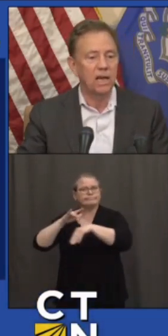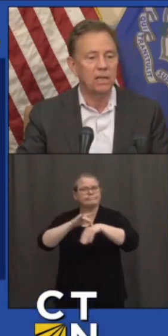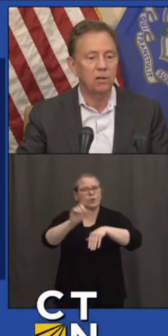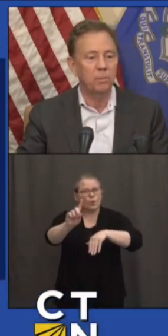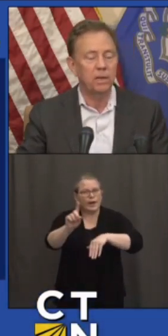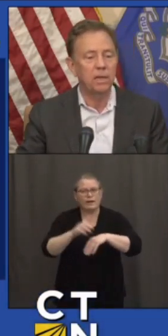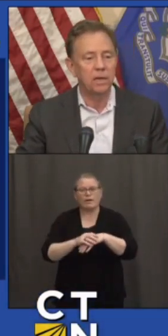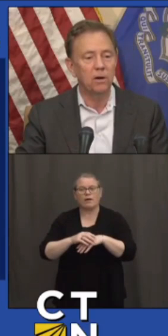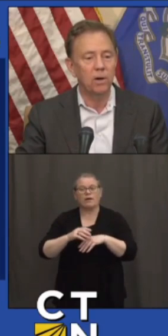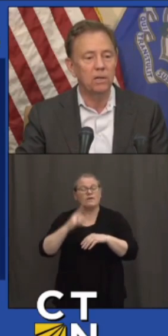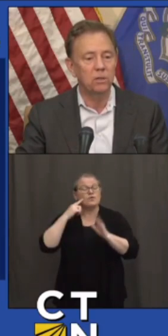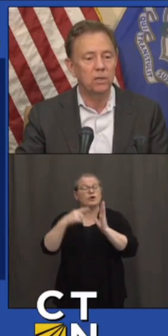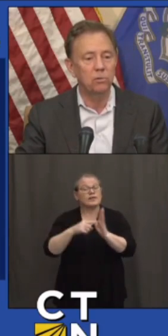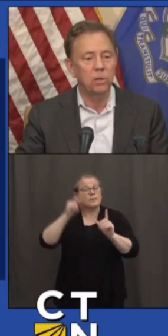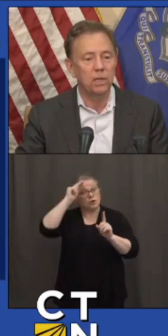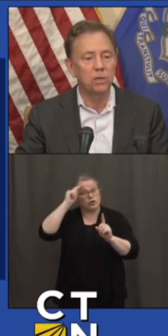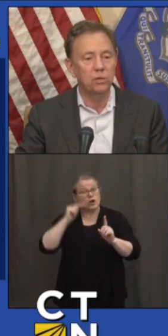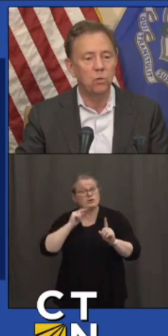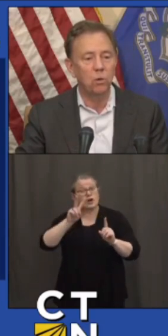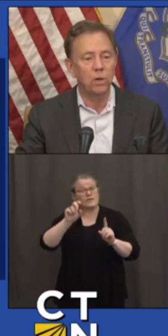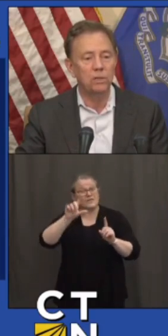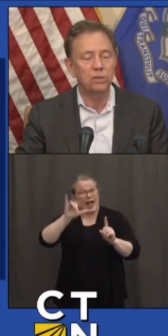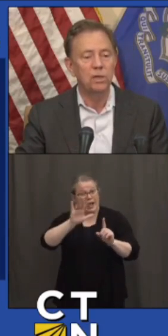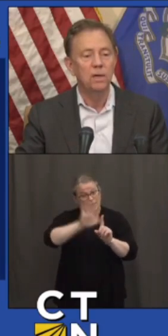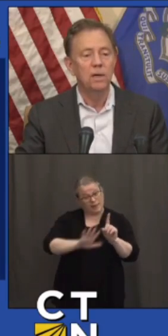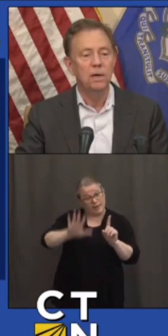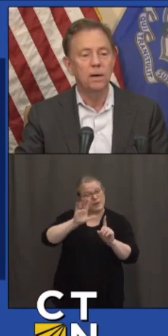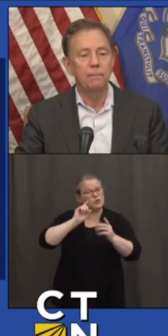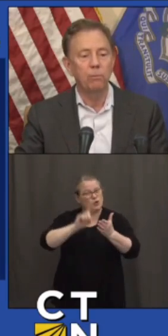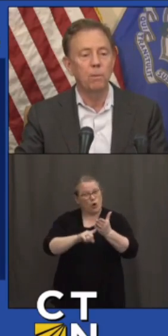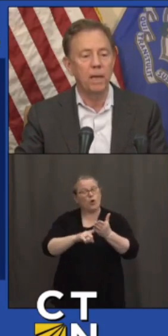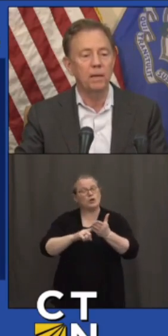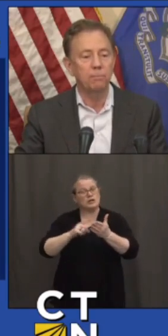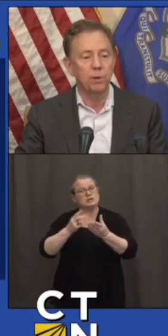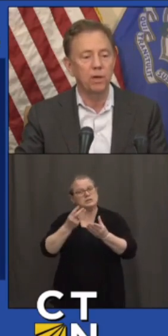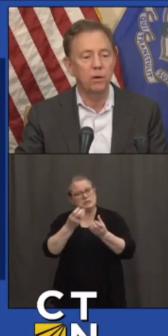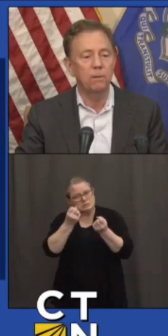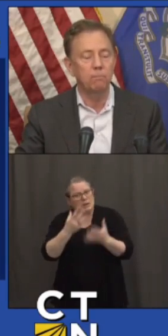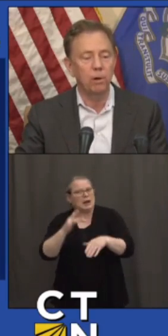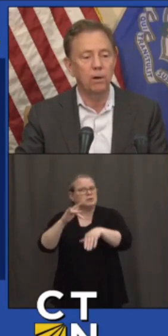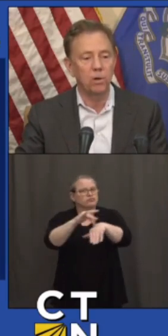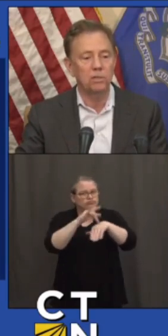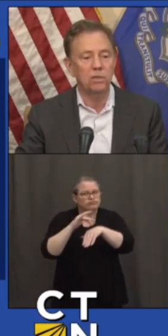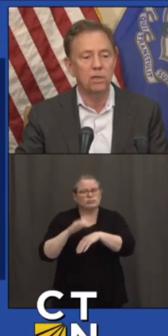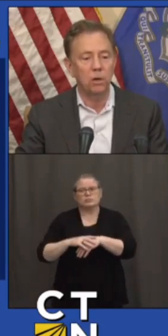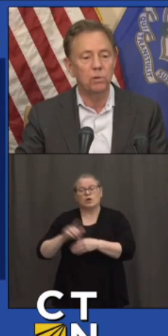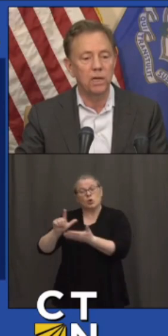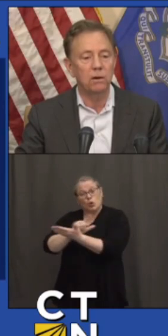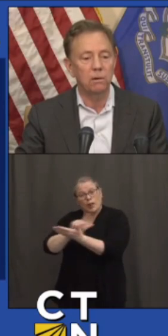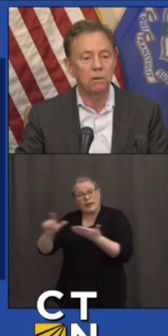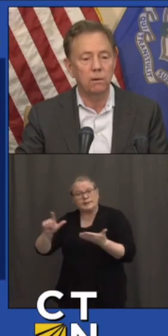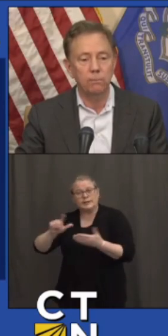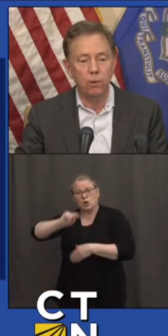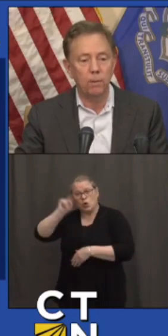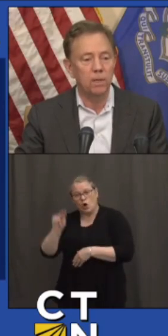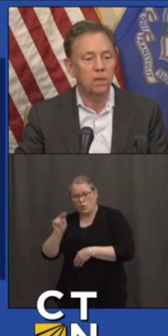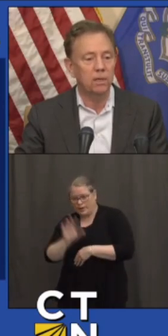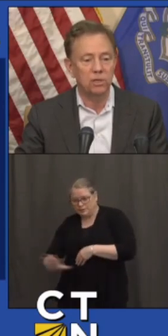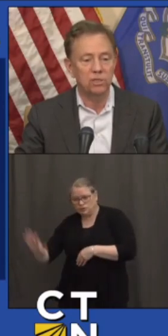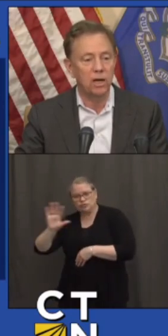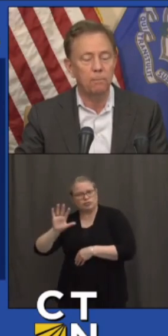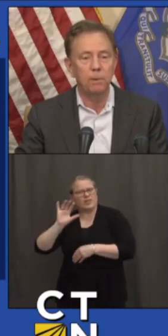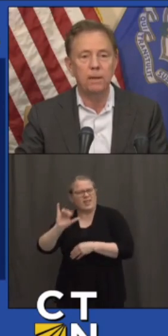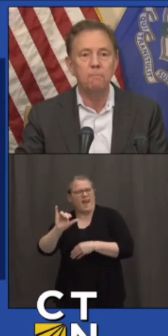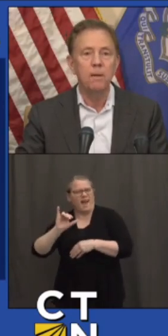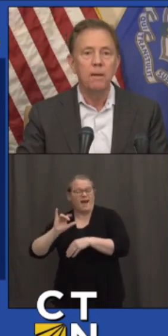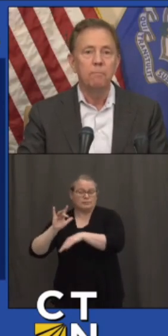can see that a little bit, in and around New London, Norwich. But we're making pretty good progress. You don't need an appointment. You